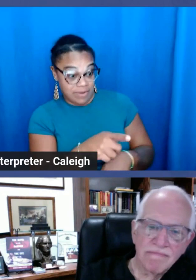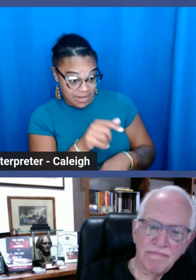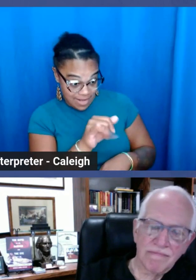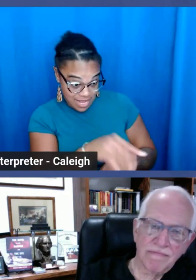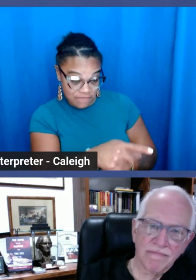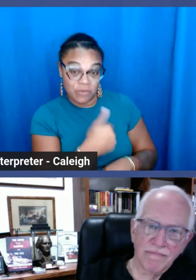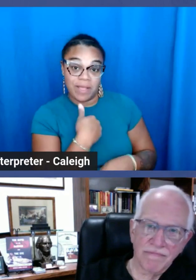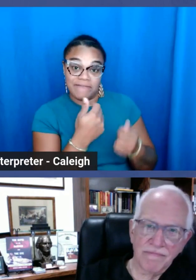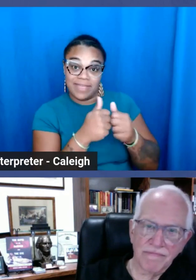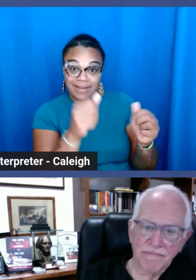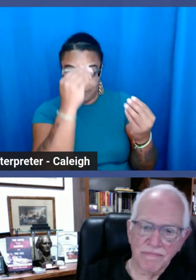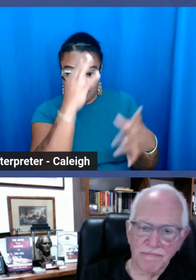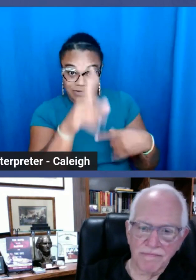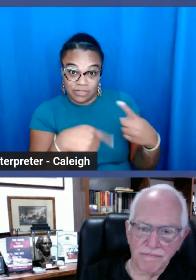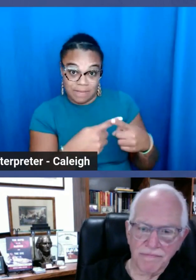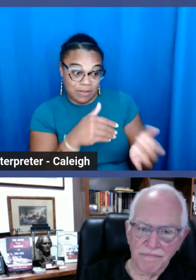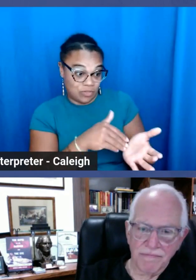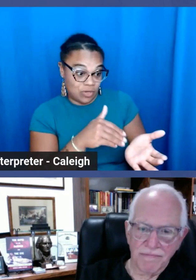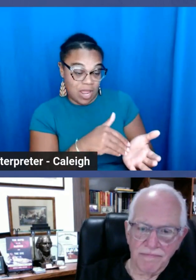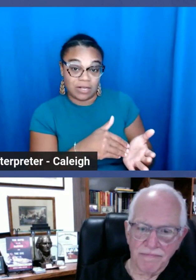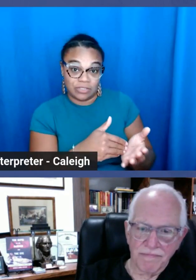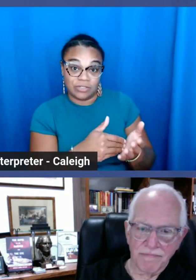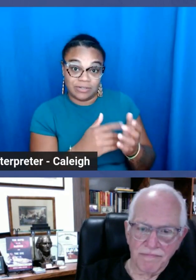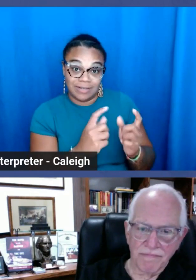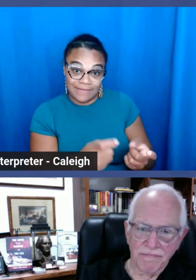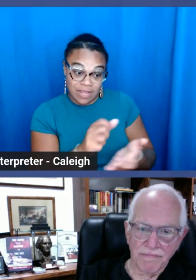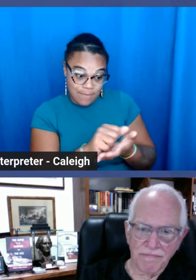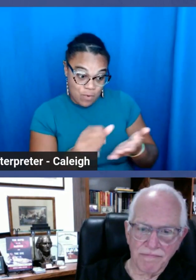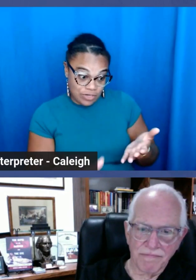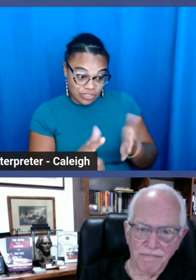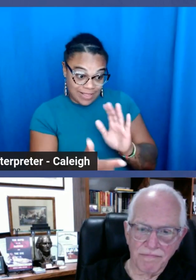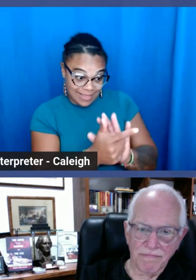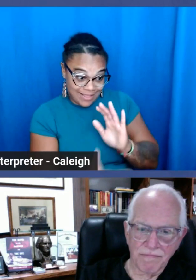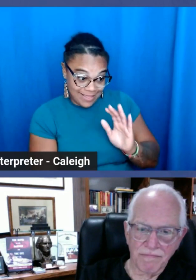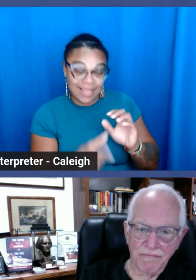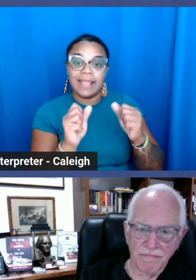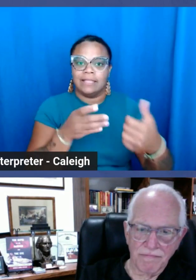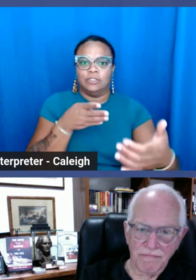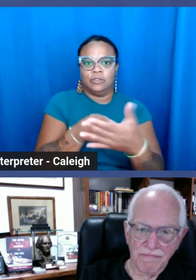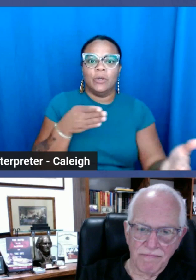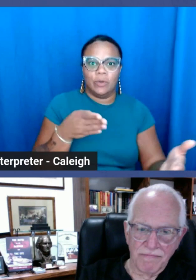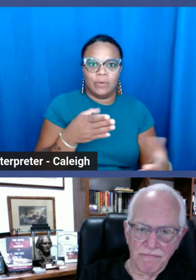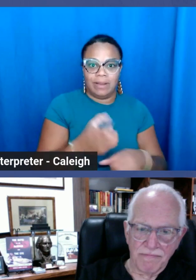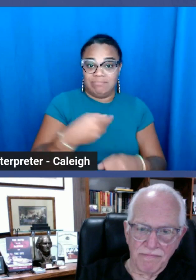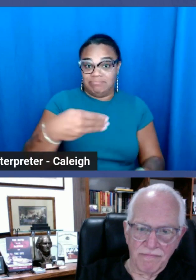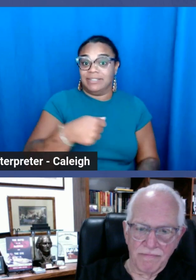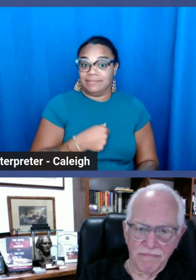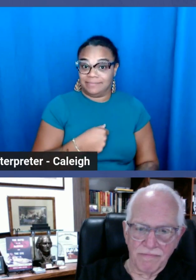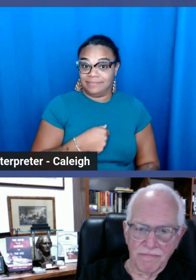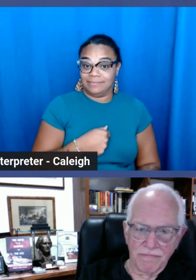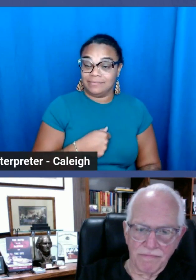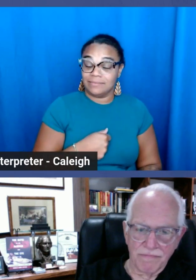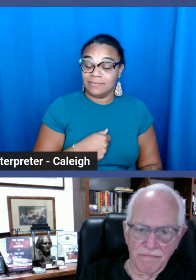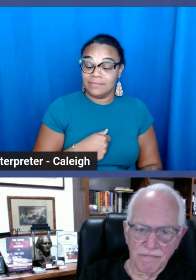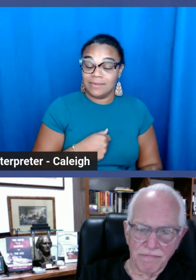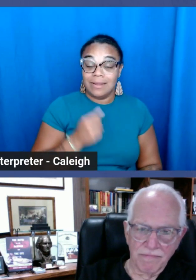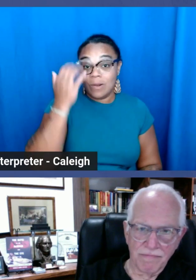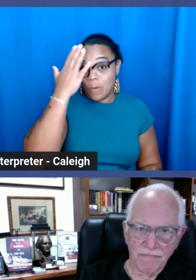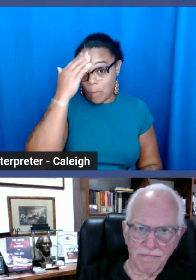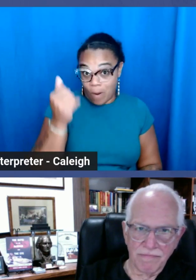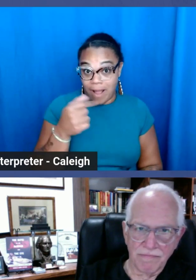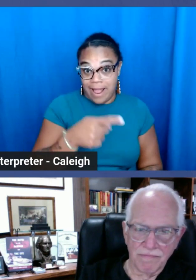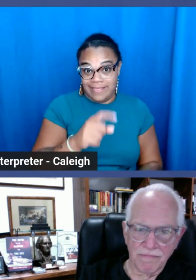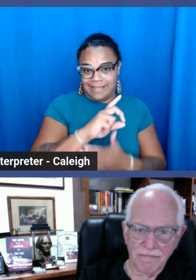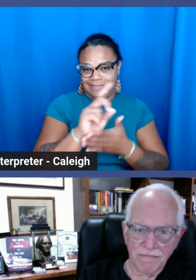an abortion illegally could sue the doctor and get damages. Why lawmakers crafted the law that